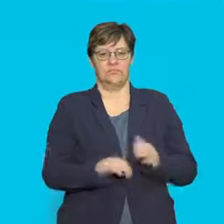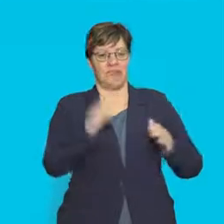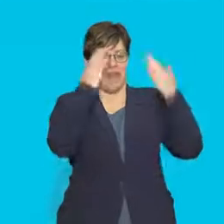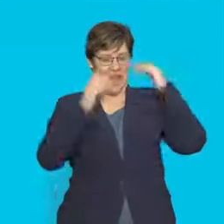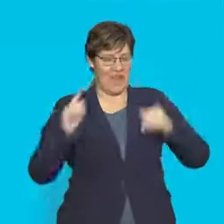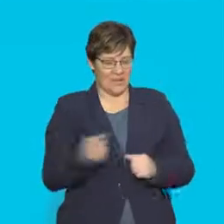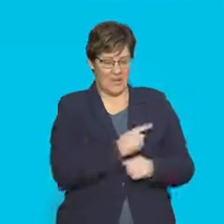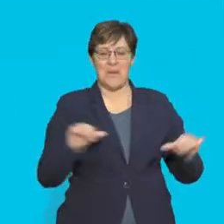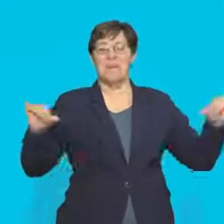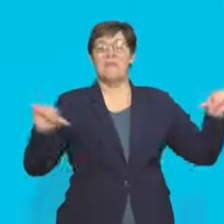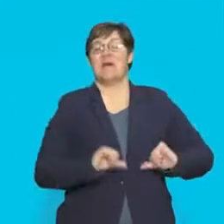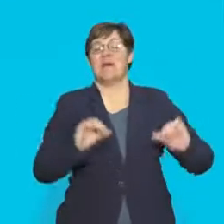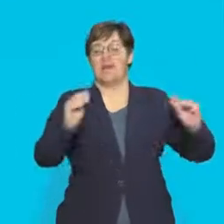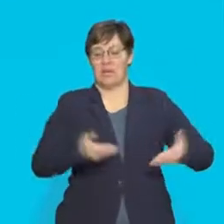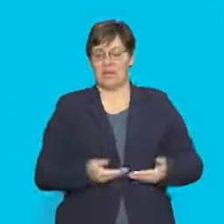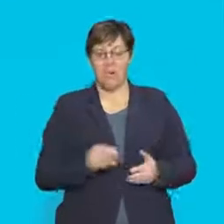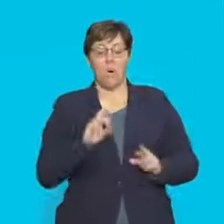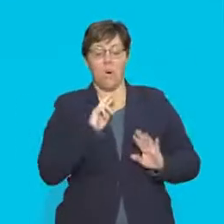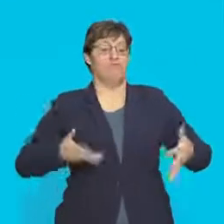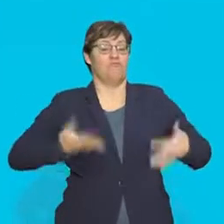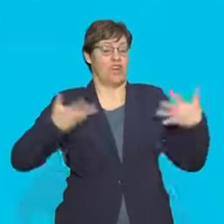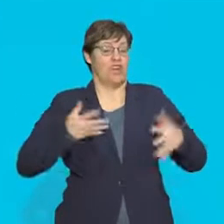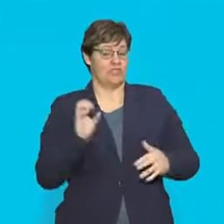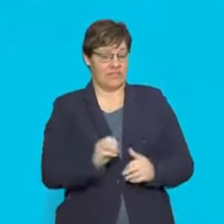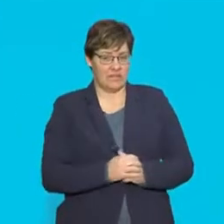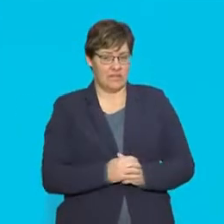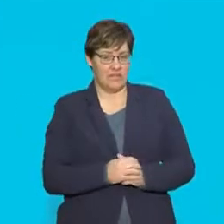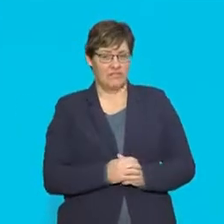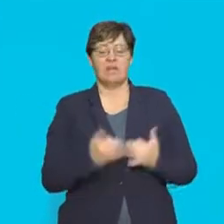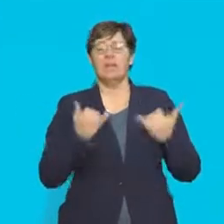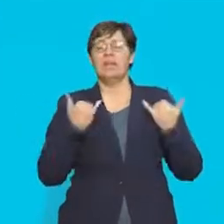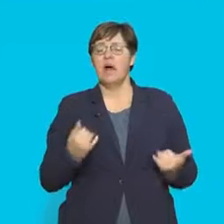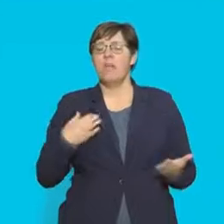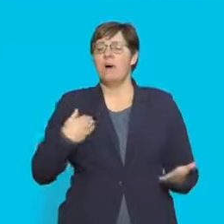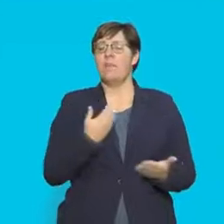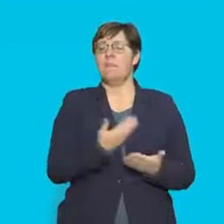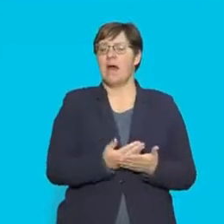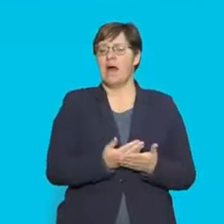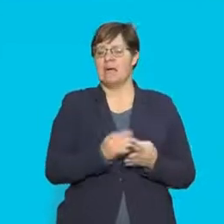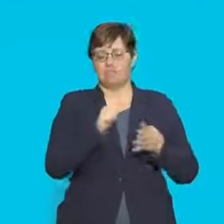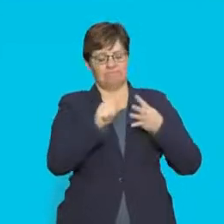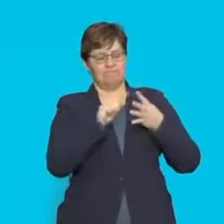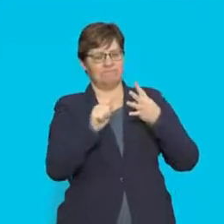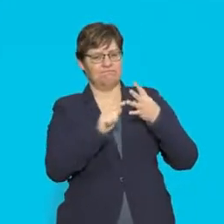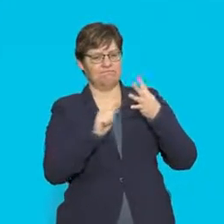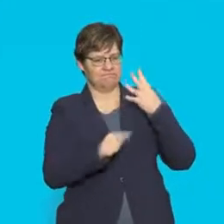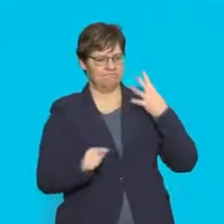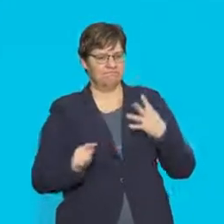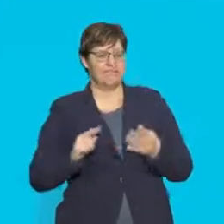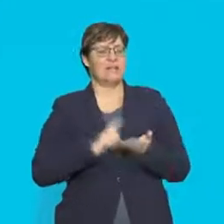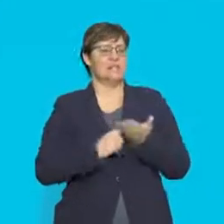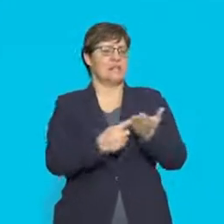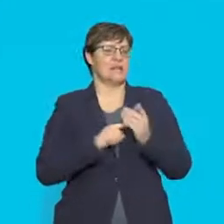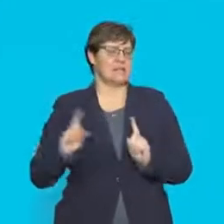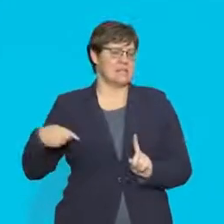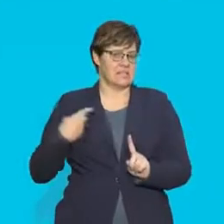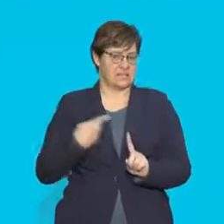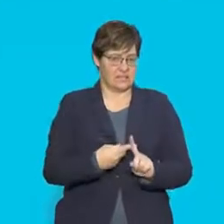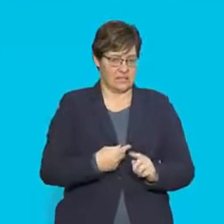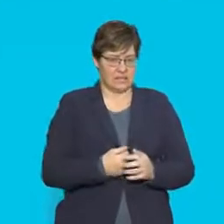Hi guys, welcome back. I hope you are refreshed. So now we are going to try and apply all of what we've spoken about so